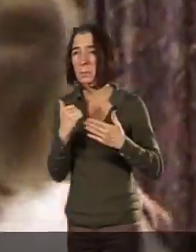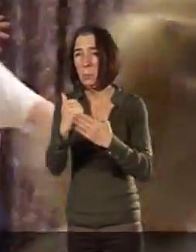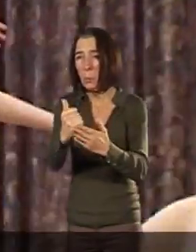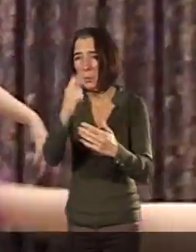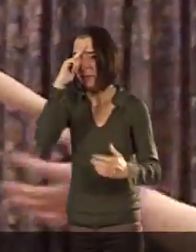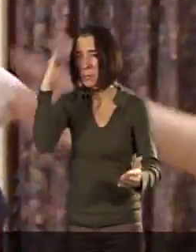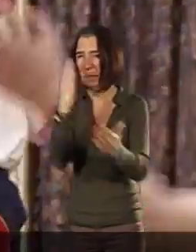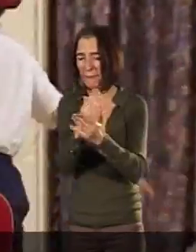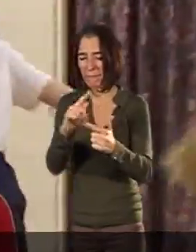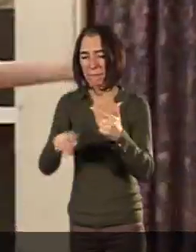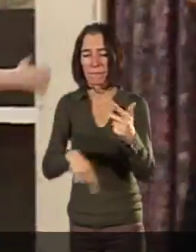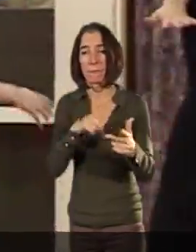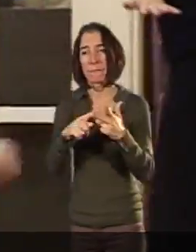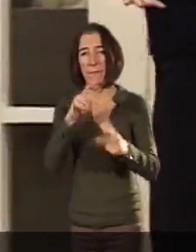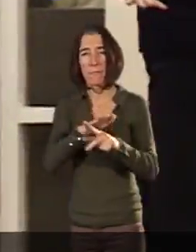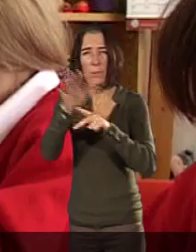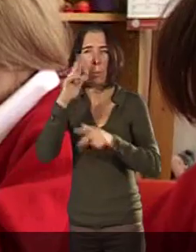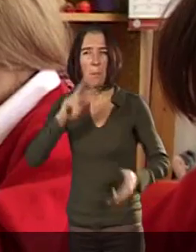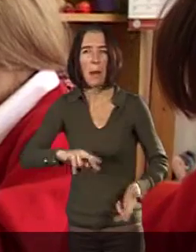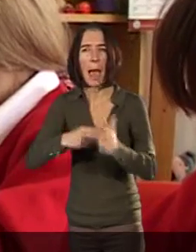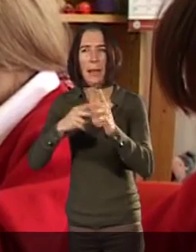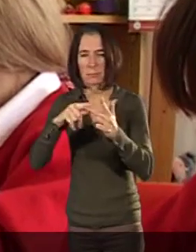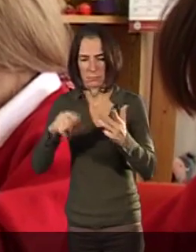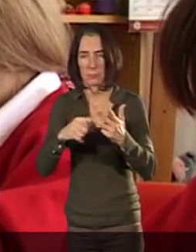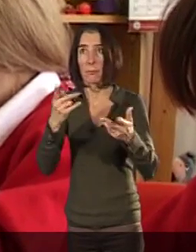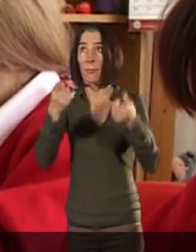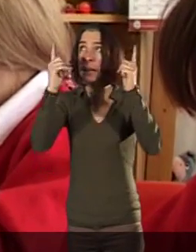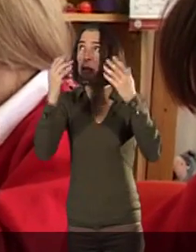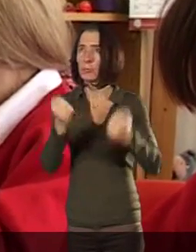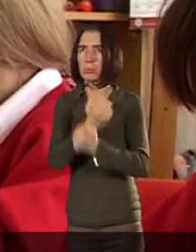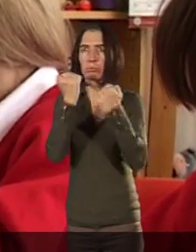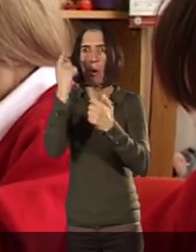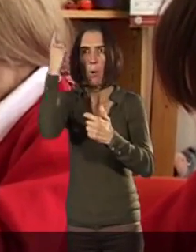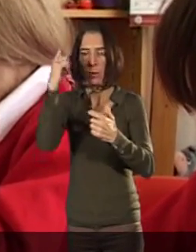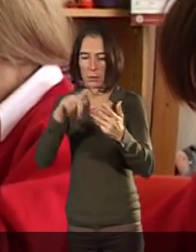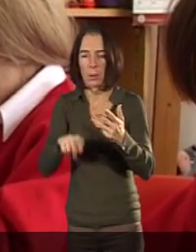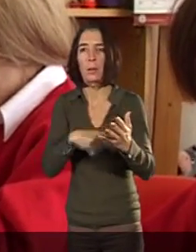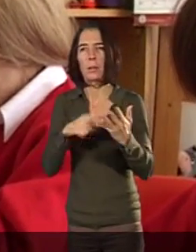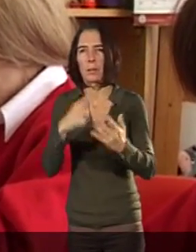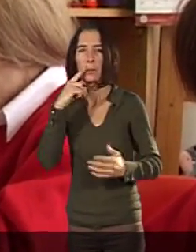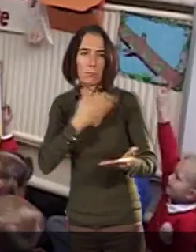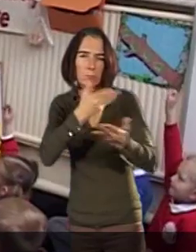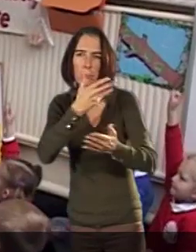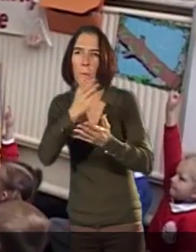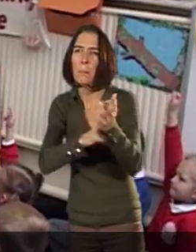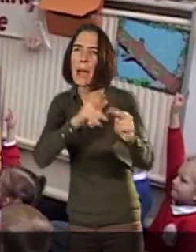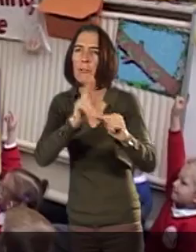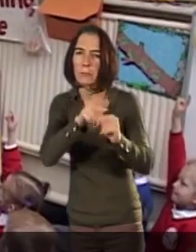ethos, forward planning, strong leadership, ongoing consultation with pupils and